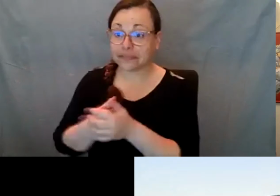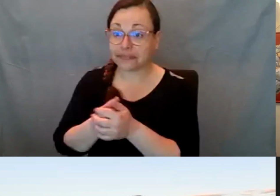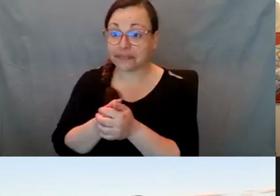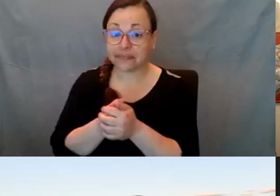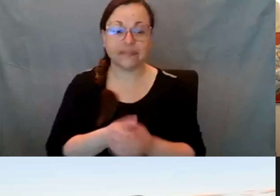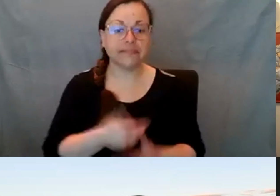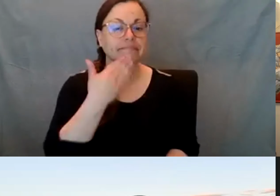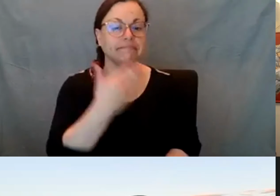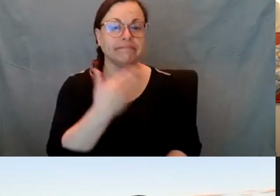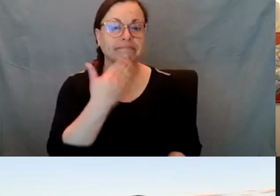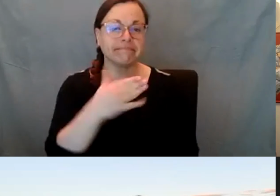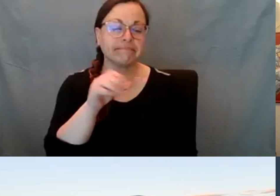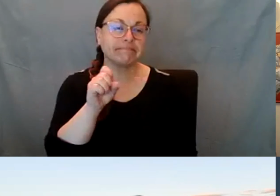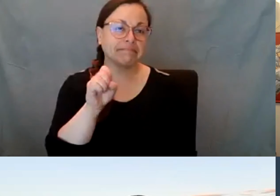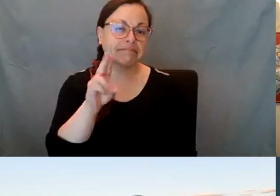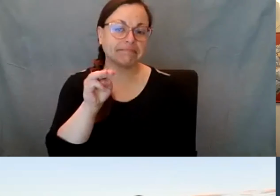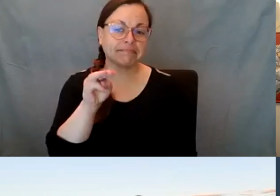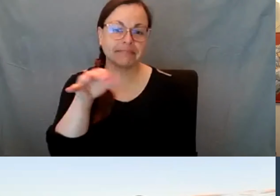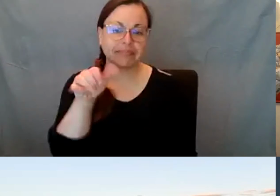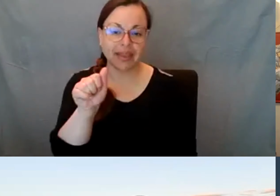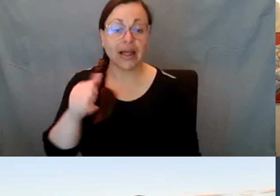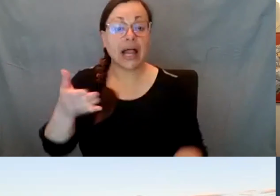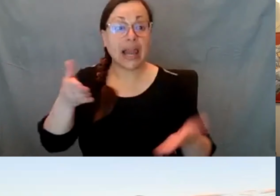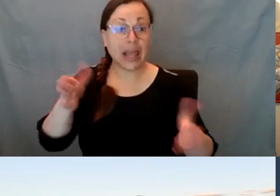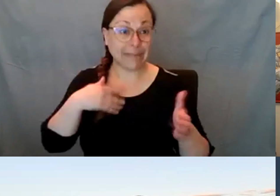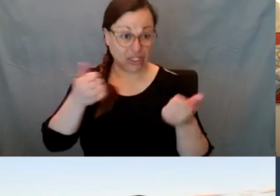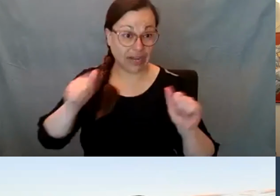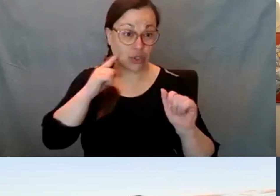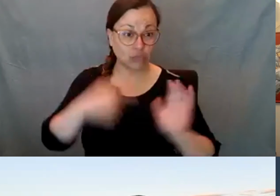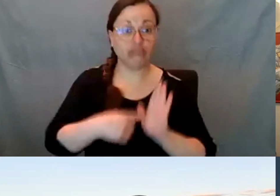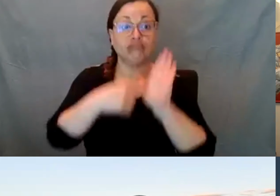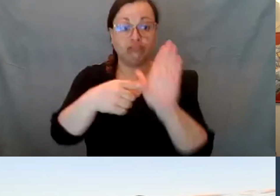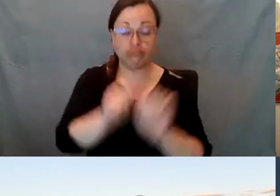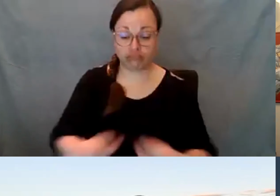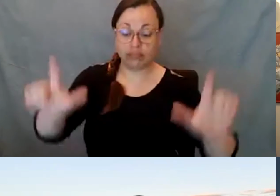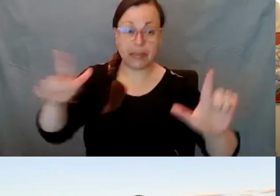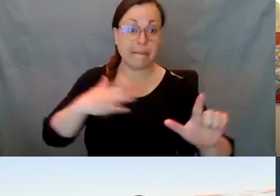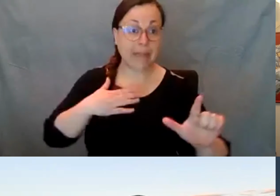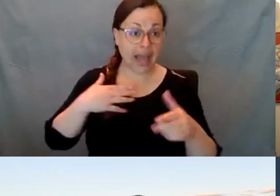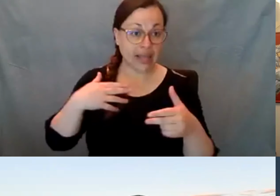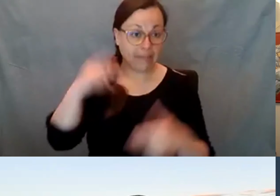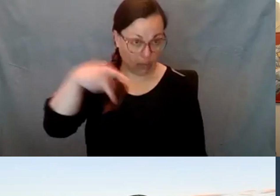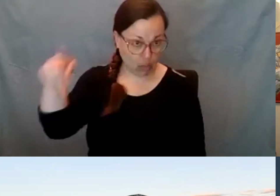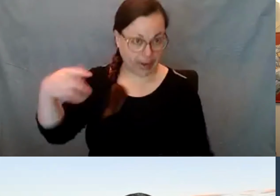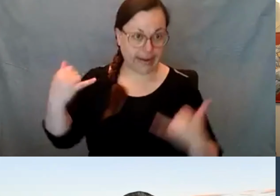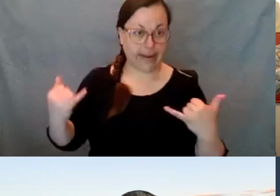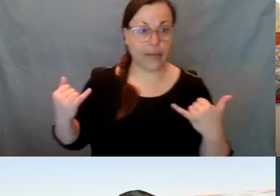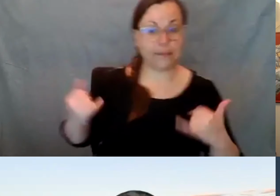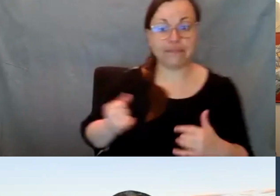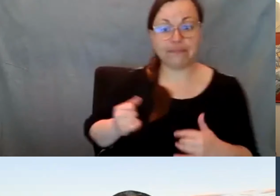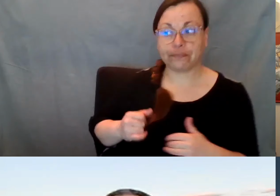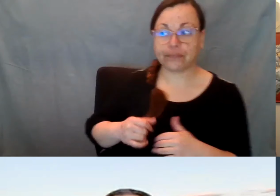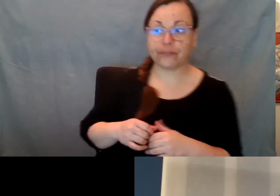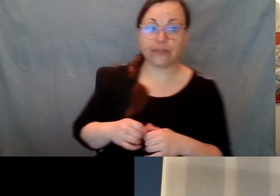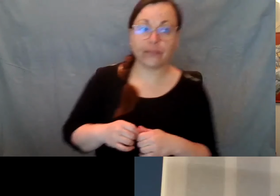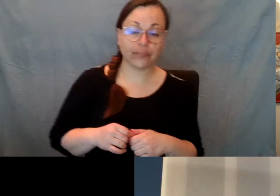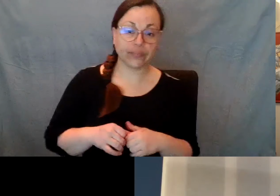Thank you, Sumia. Let me try to project my slides now. Oh, okay.